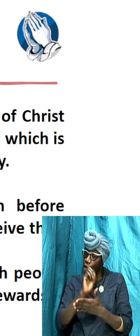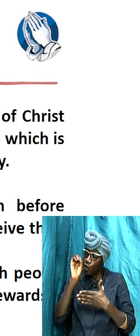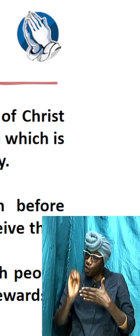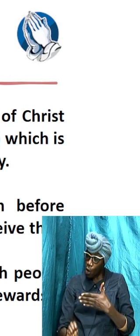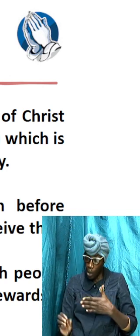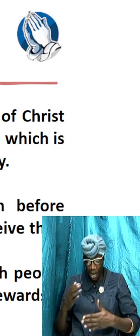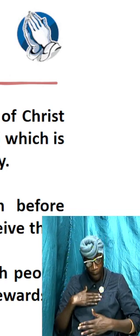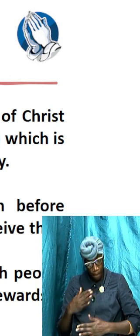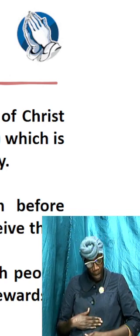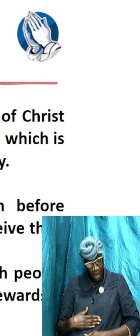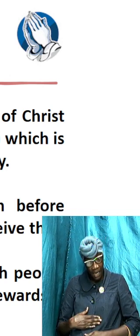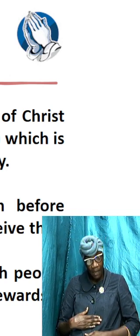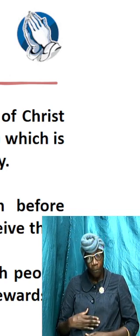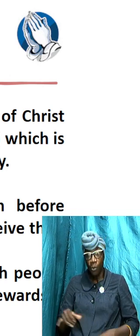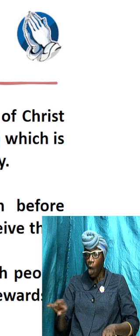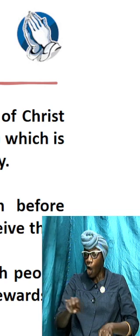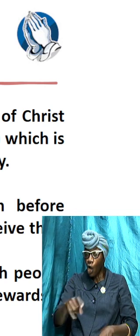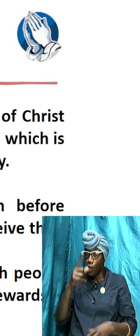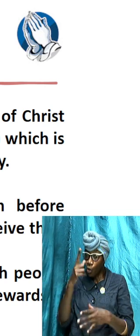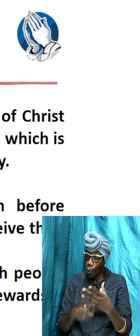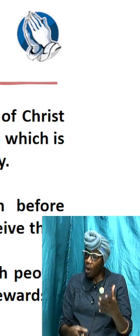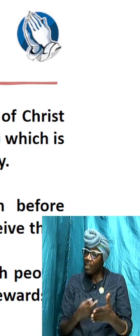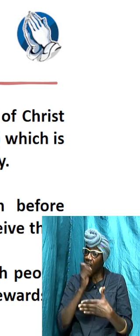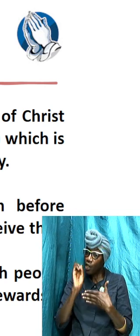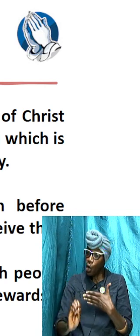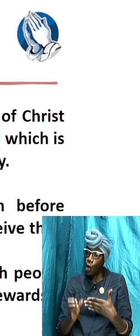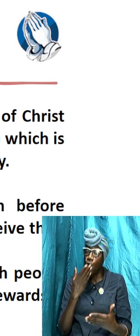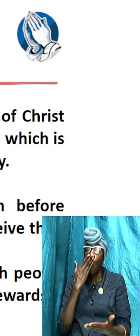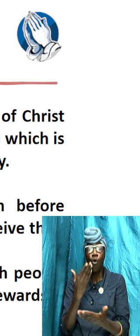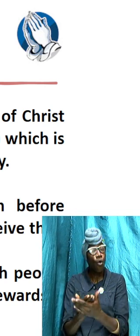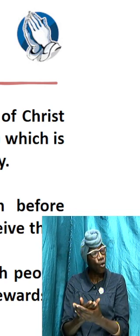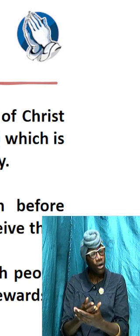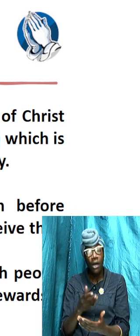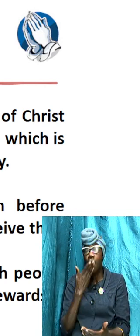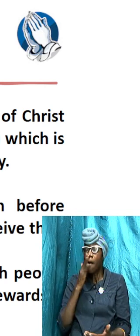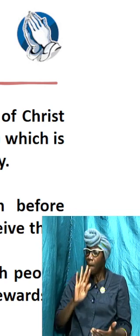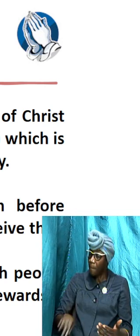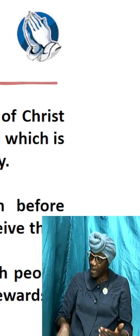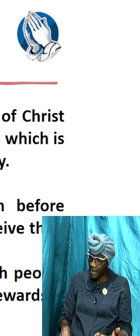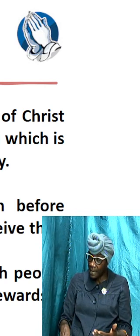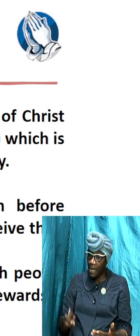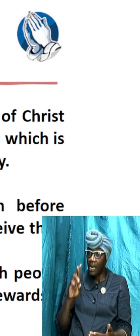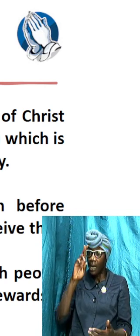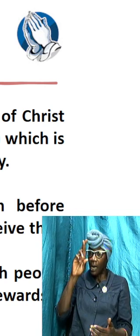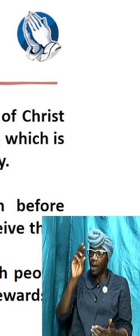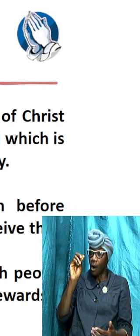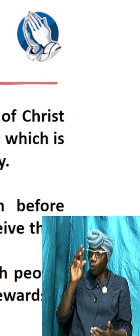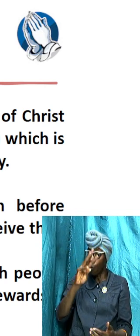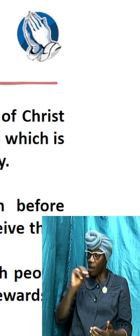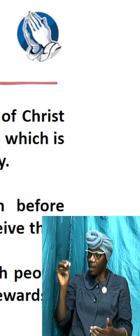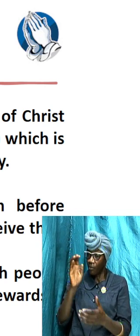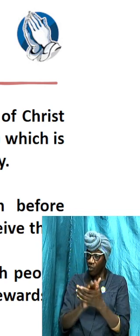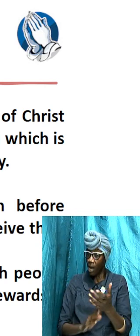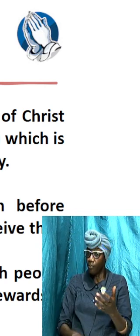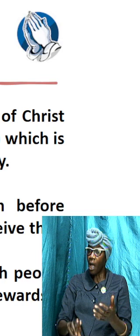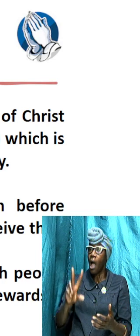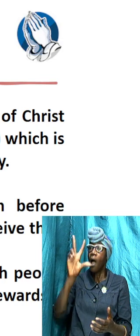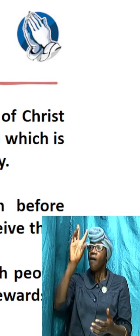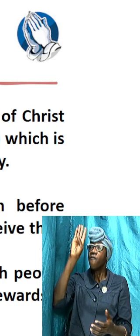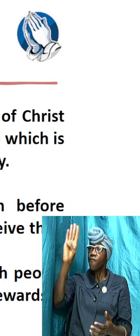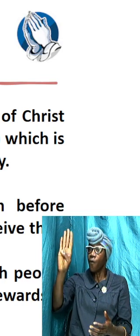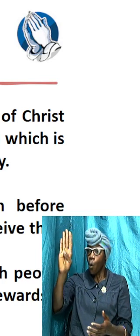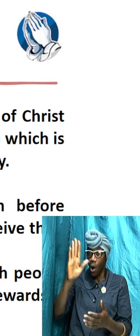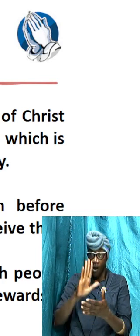that which he had done, whether it be good or bad. Romans chapter 14 and verse 10 says, but why dost thou judge thy